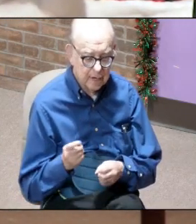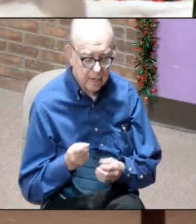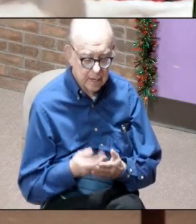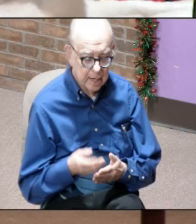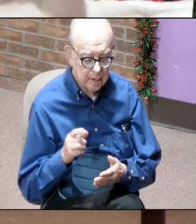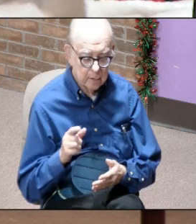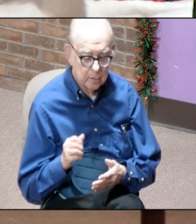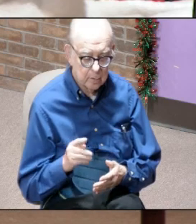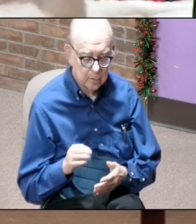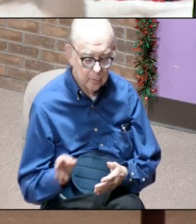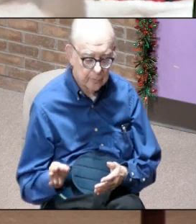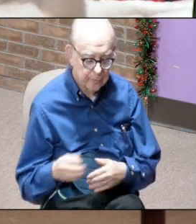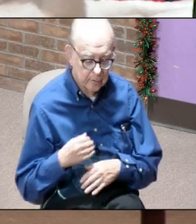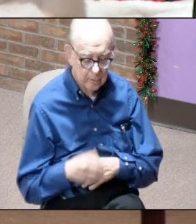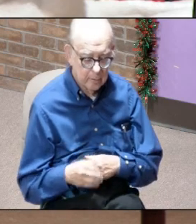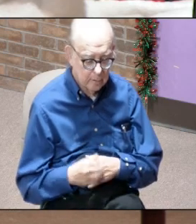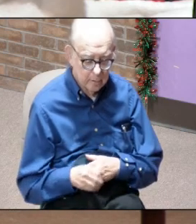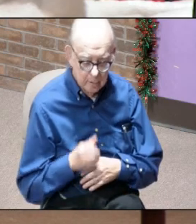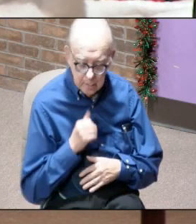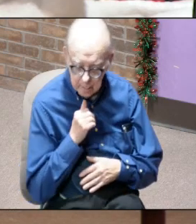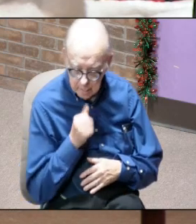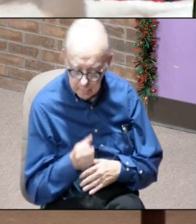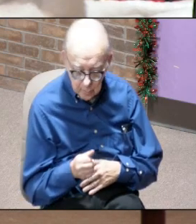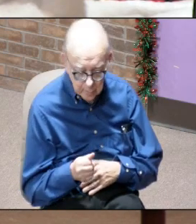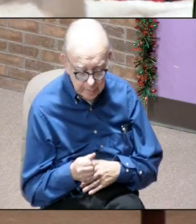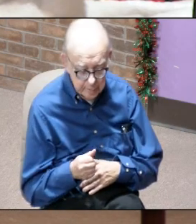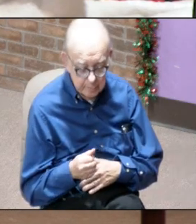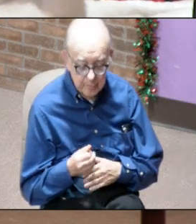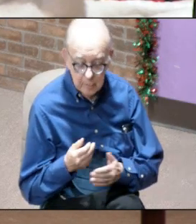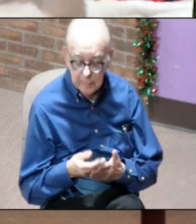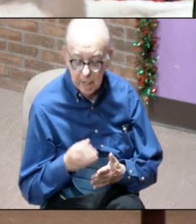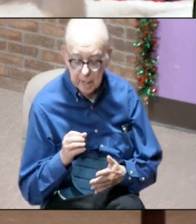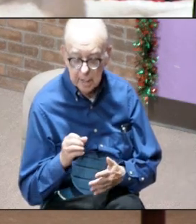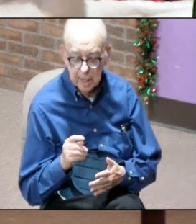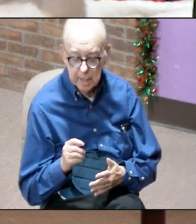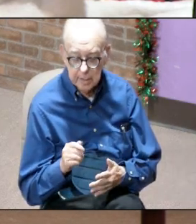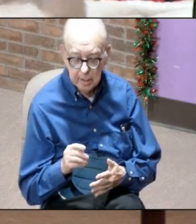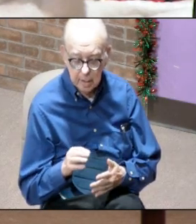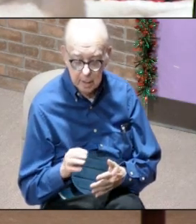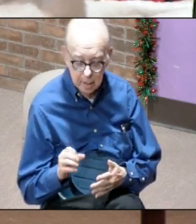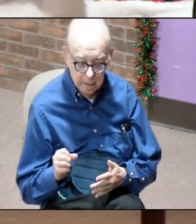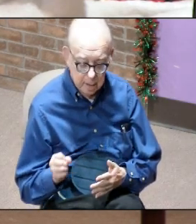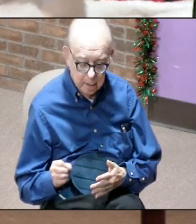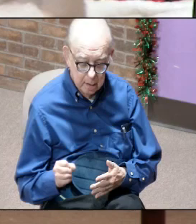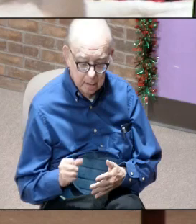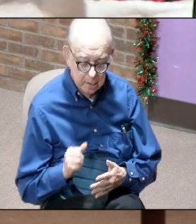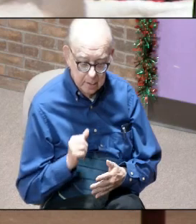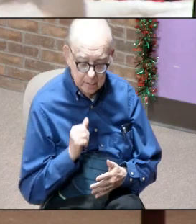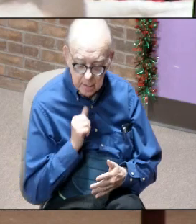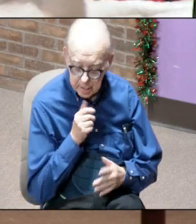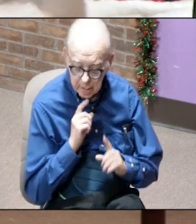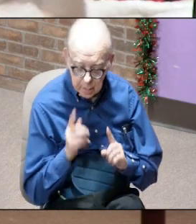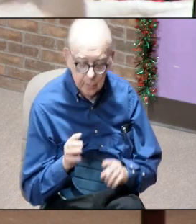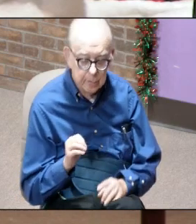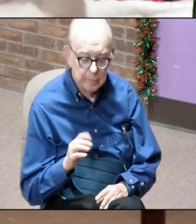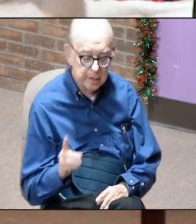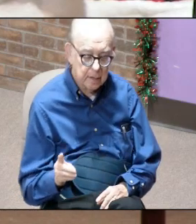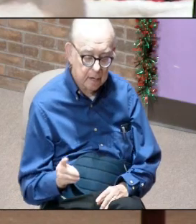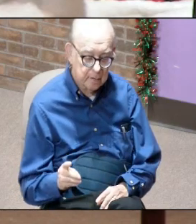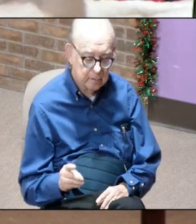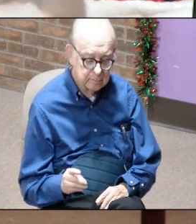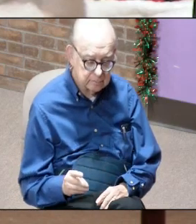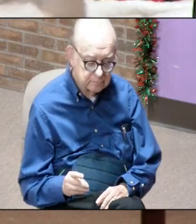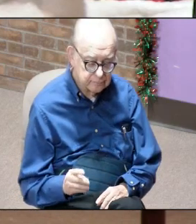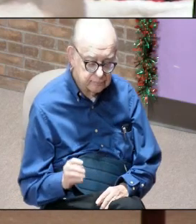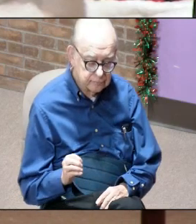bread. You won't be buying steaks. You won't be going to McDonald's or